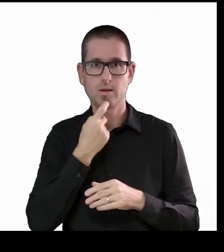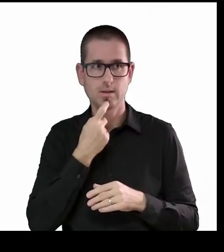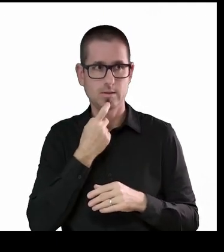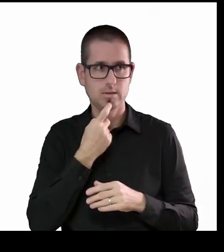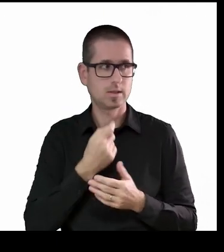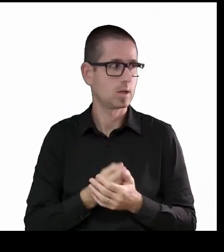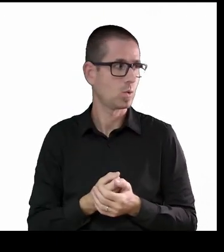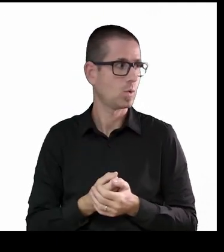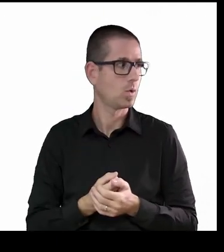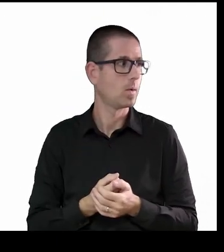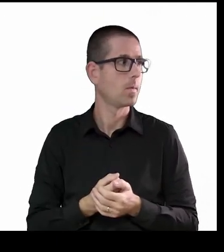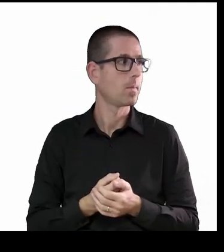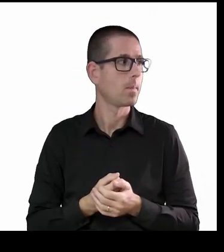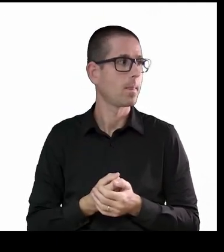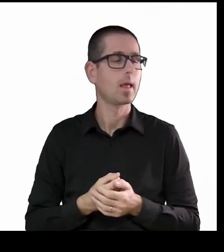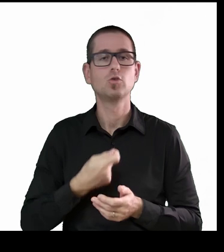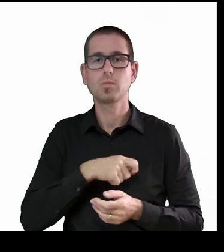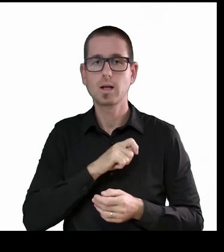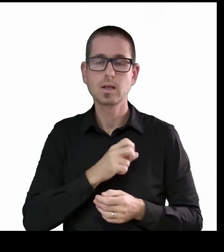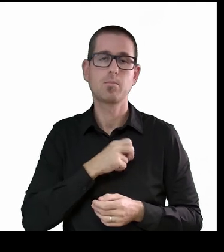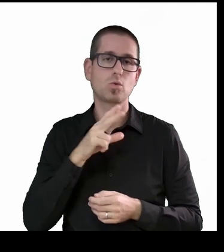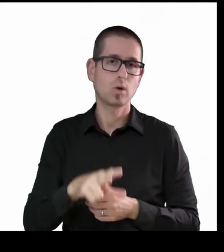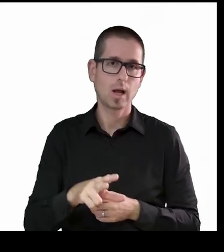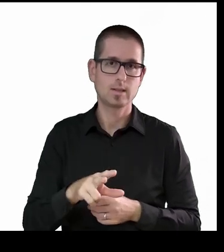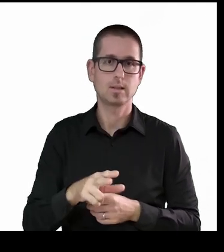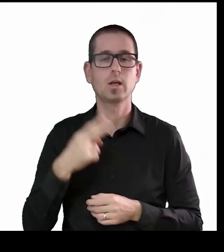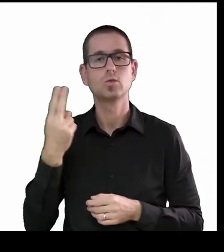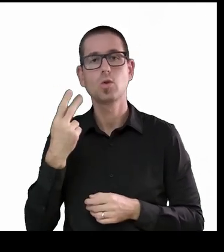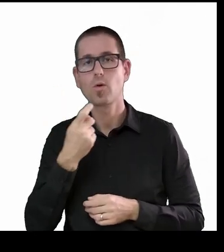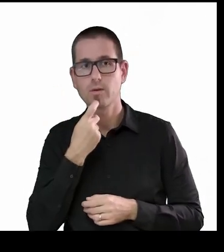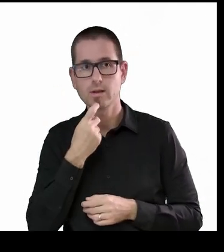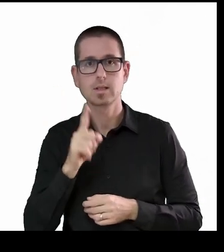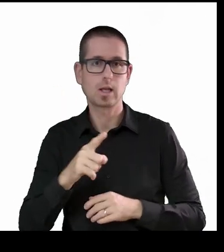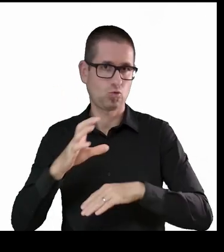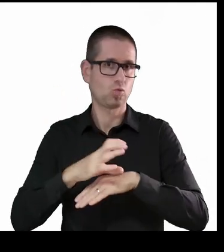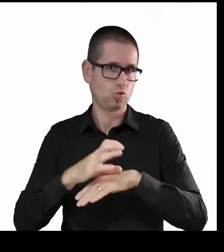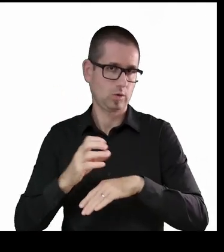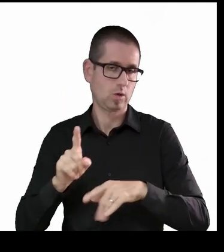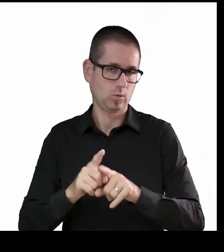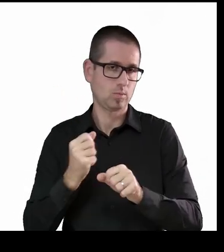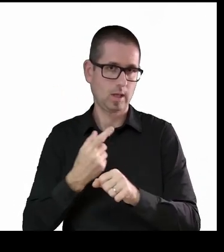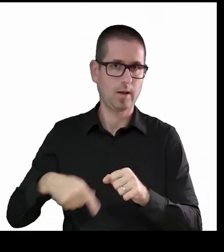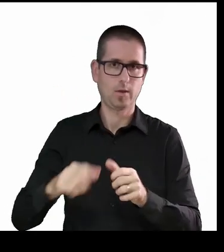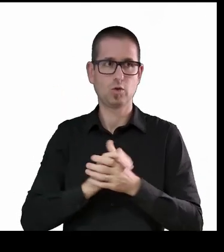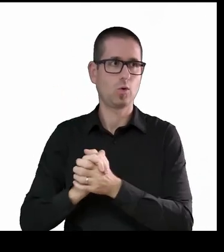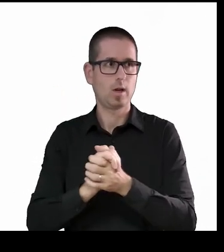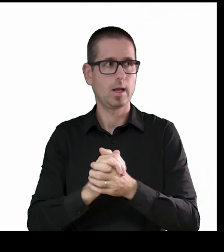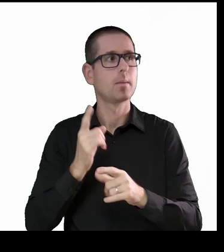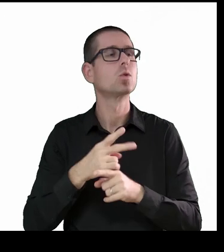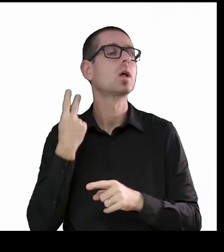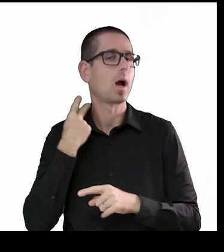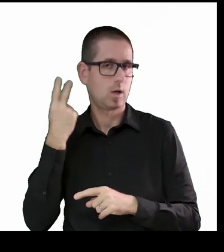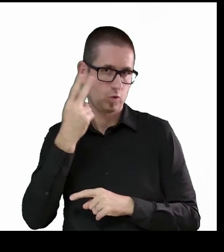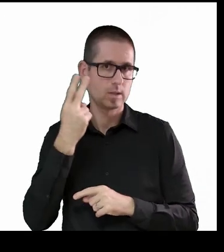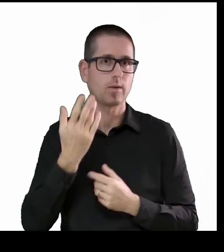our colleagues, so Spanish, Portuguese, Slovenian, and Turkish. I forgot someone, and English, of